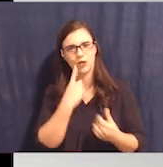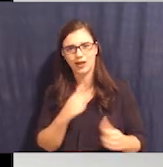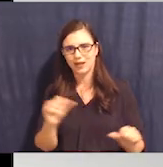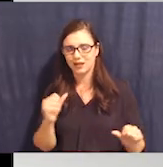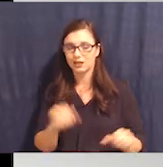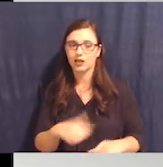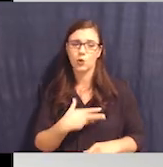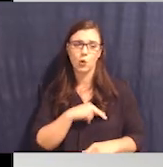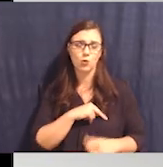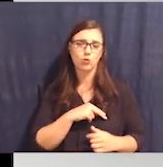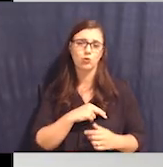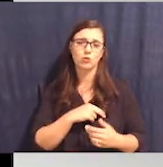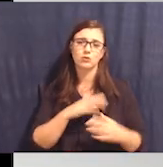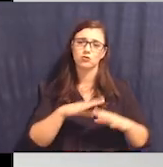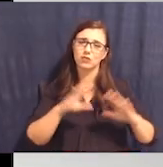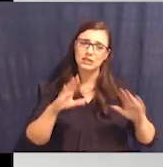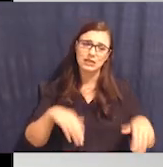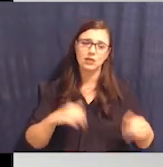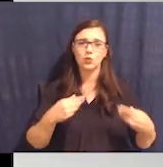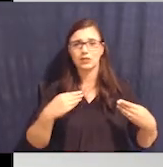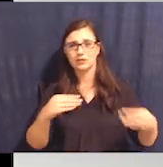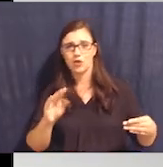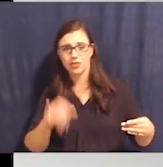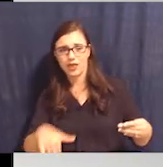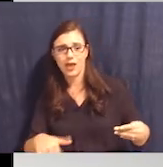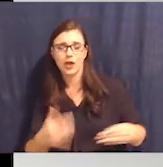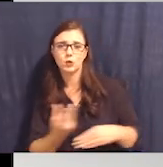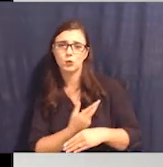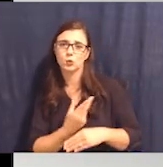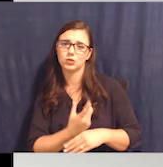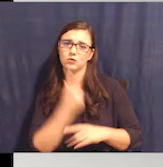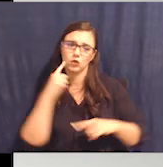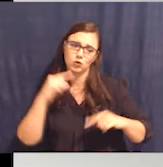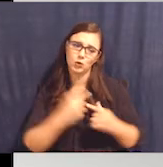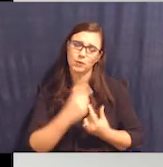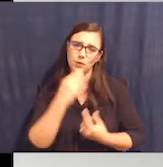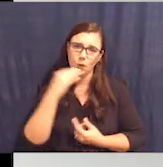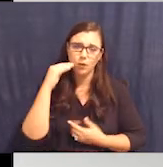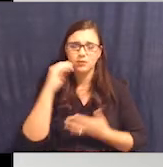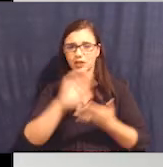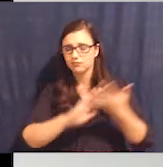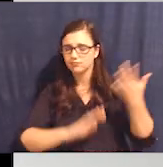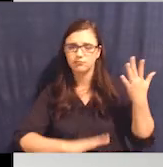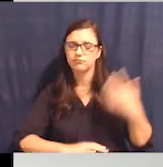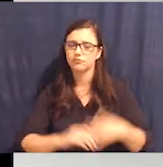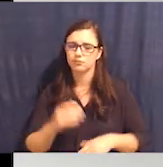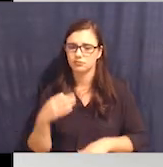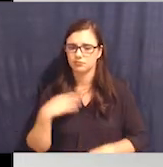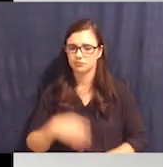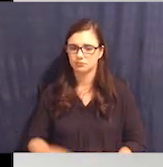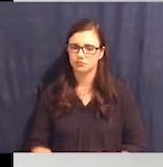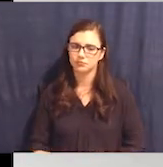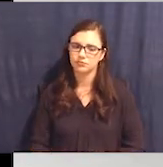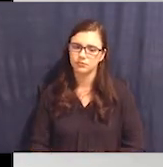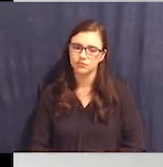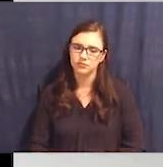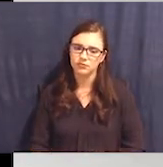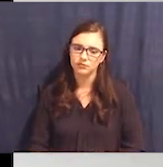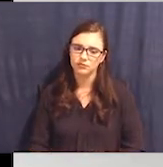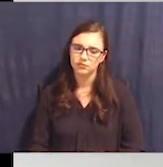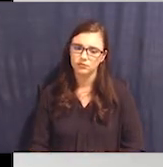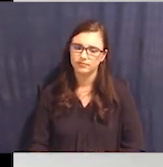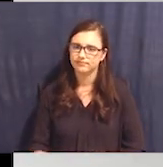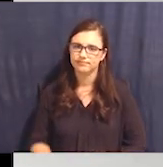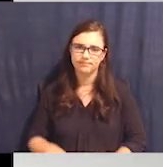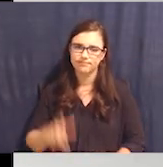anything. It could own real estate. You could then sell the real estate and use it for a group home. Makes it. See, my daughter's 11,